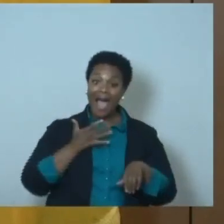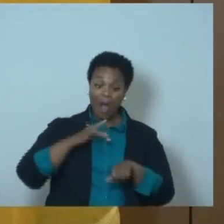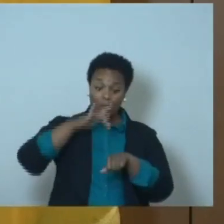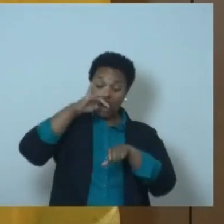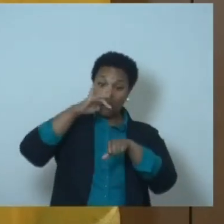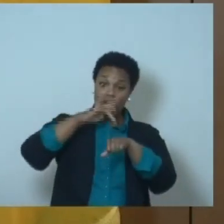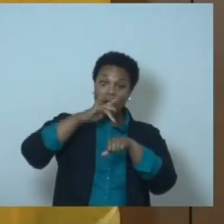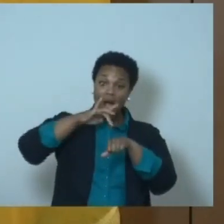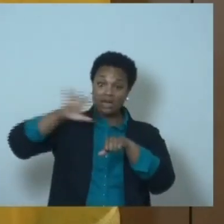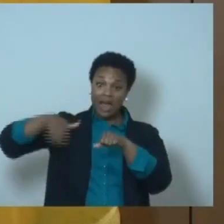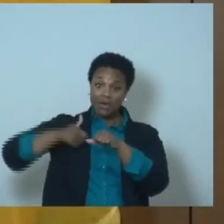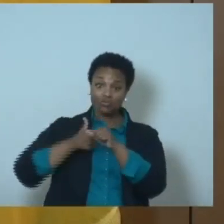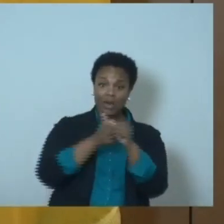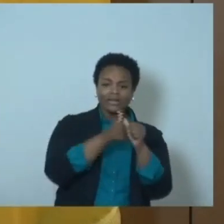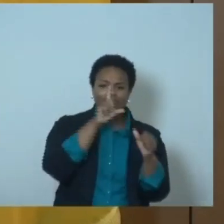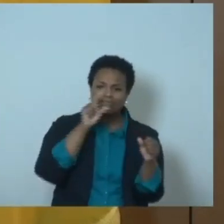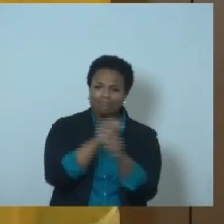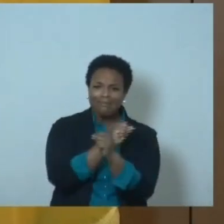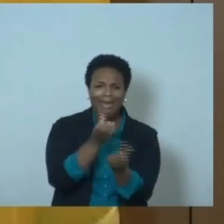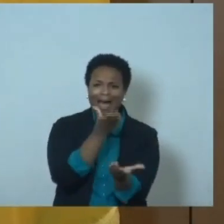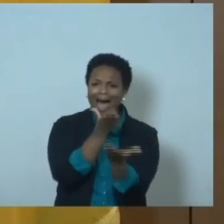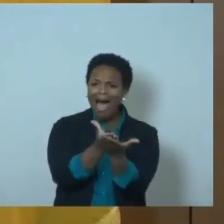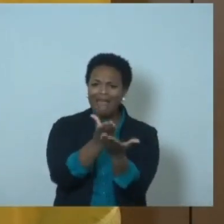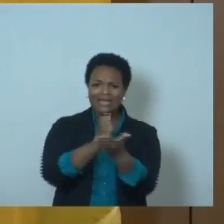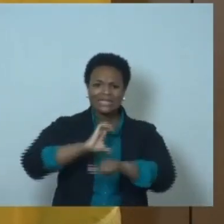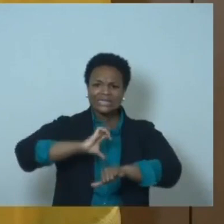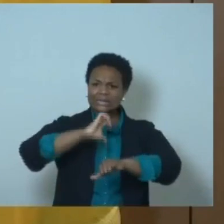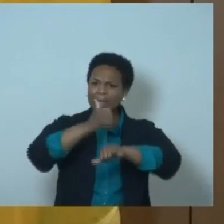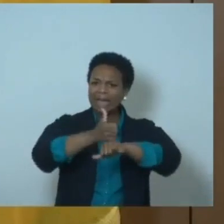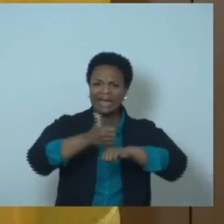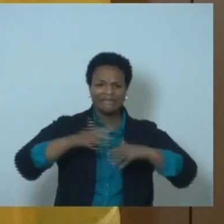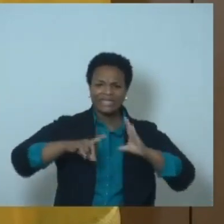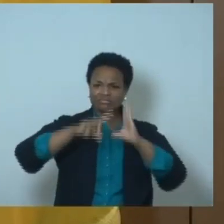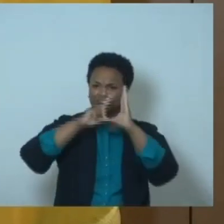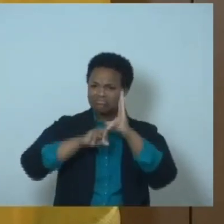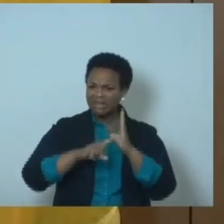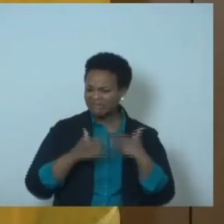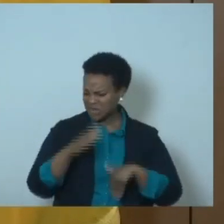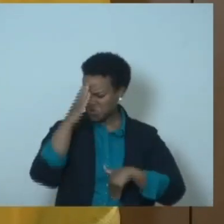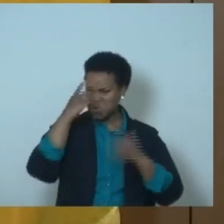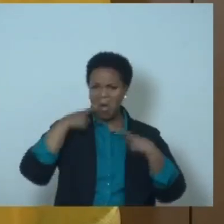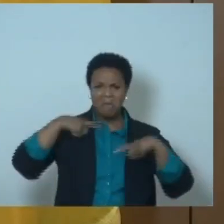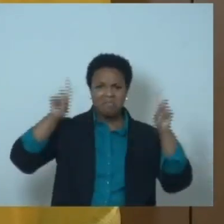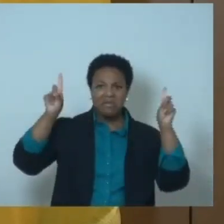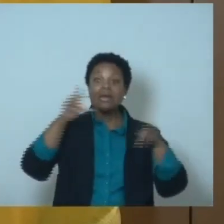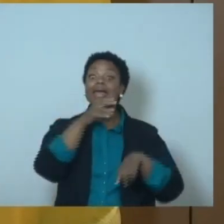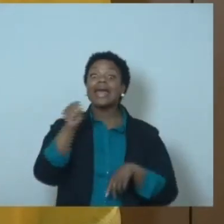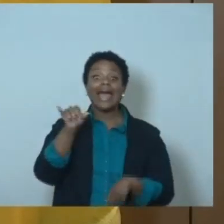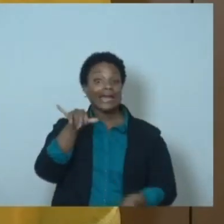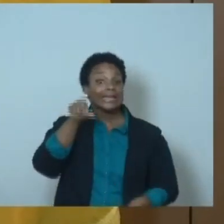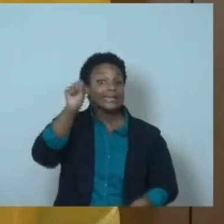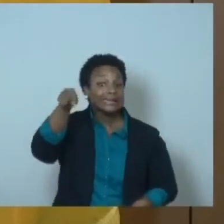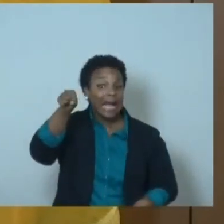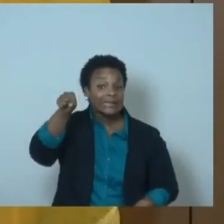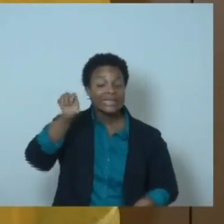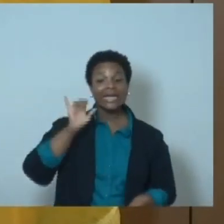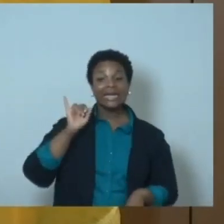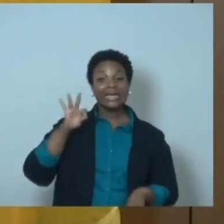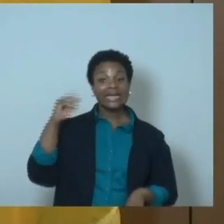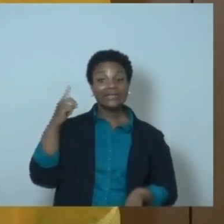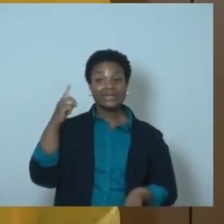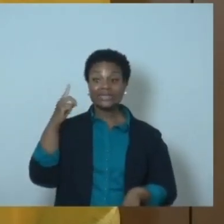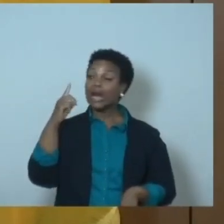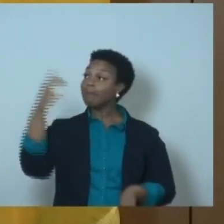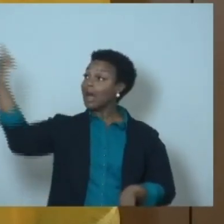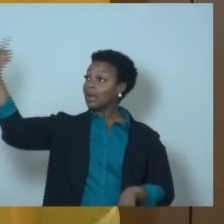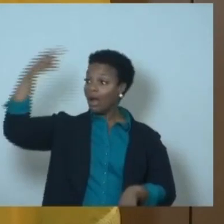we identify individuals that brought the virus in, or worse, take it out, right?